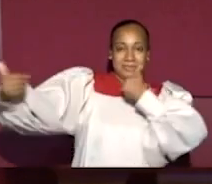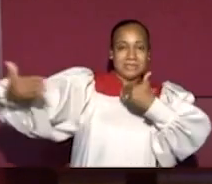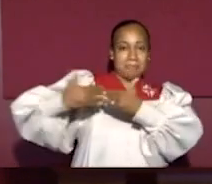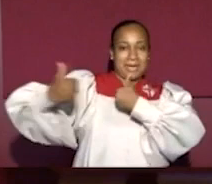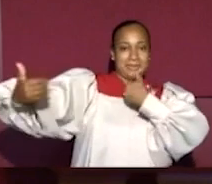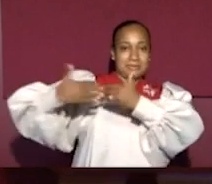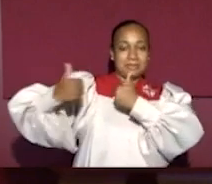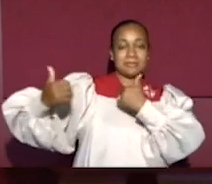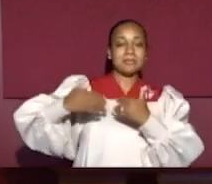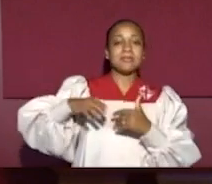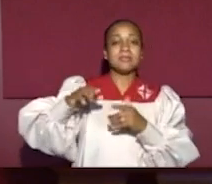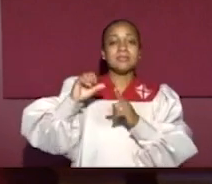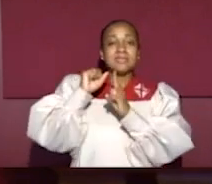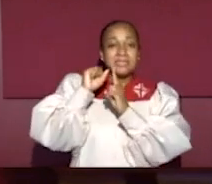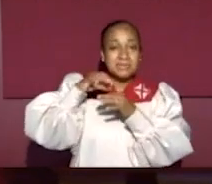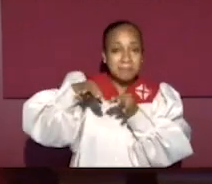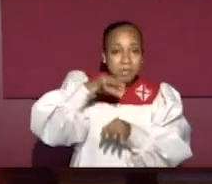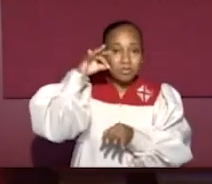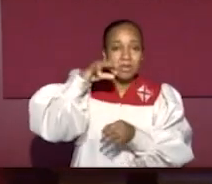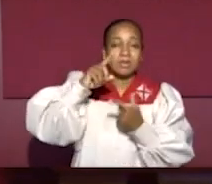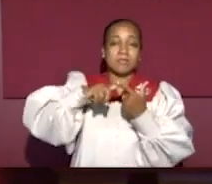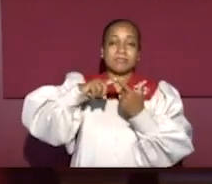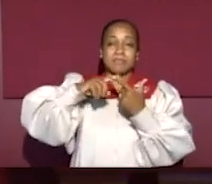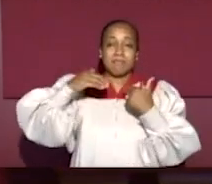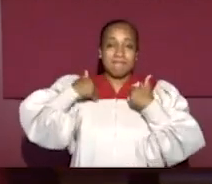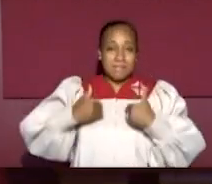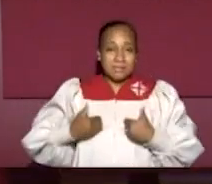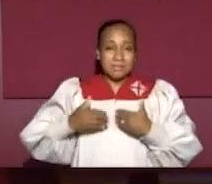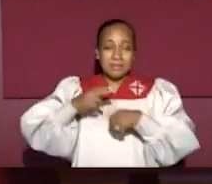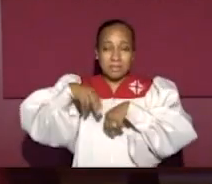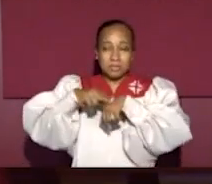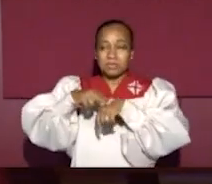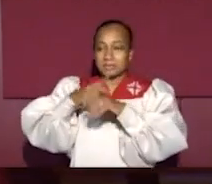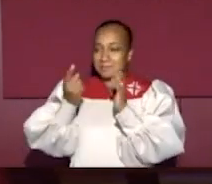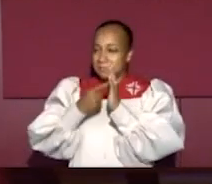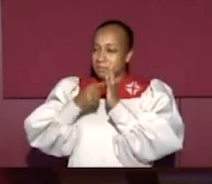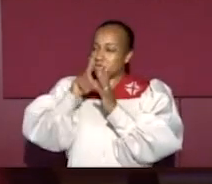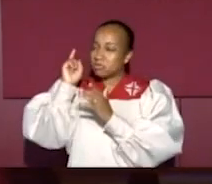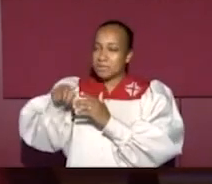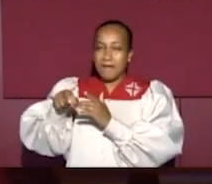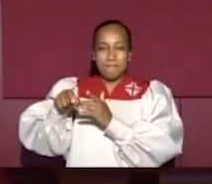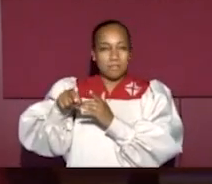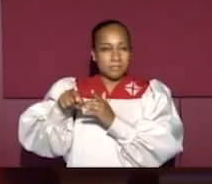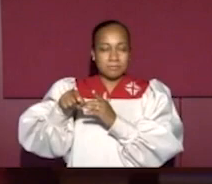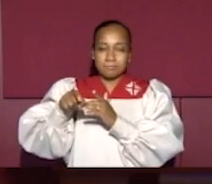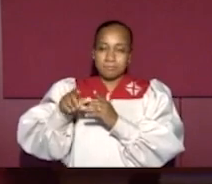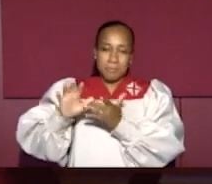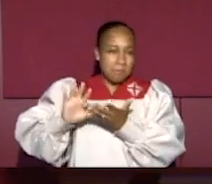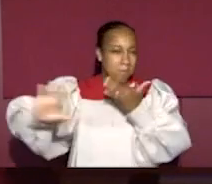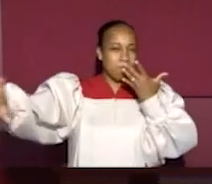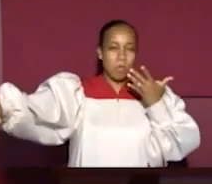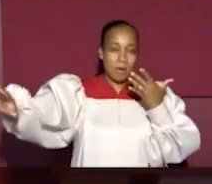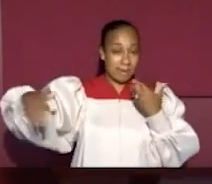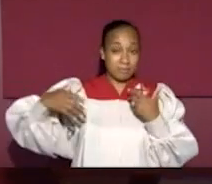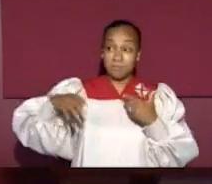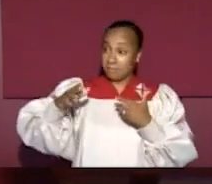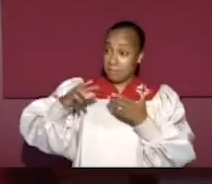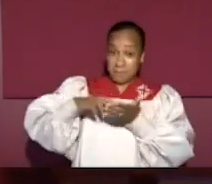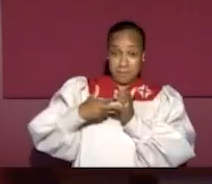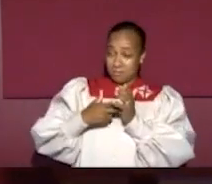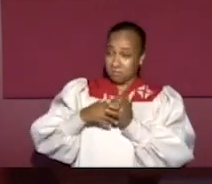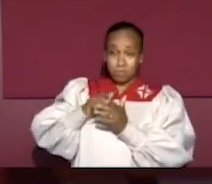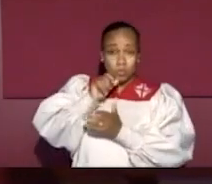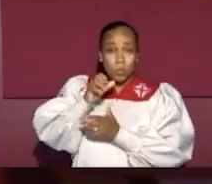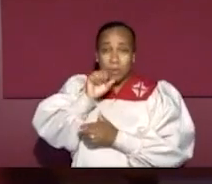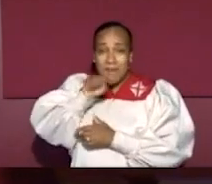whether that's spiritually, physically, or naturally. Sometimes you just have to move away. It doesn't mean that you don't love the person.